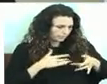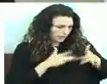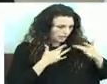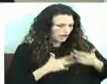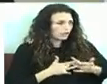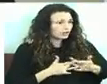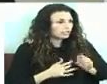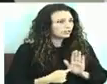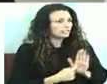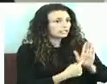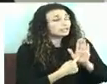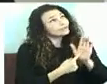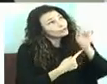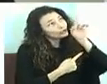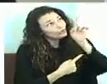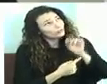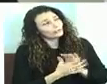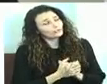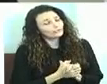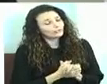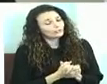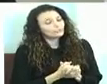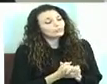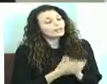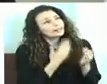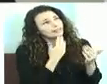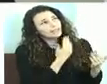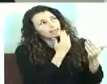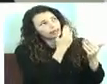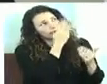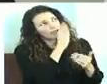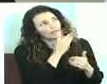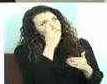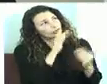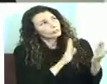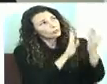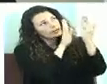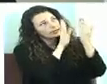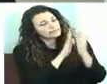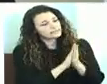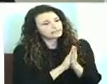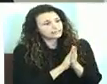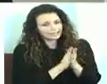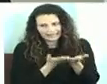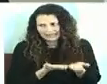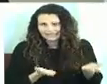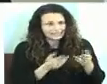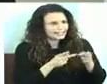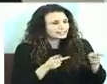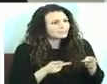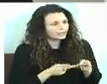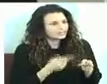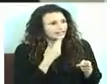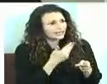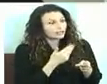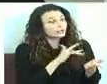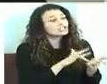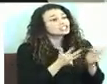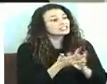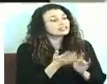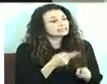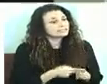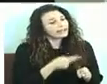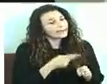a reflection of you. Thank you for your presence in this place. In Jesus'